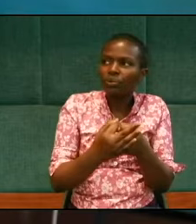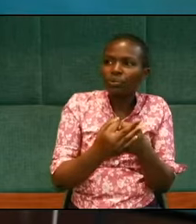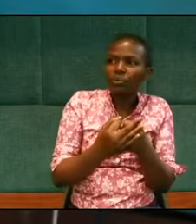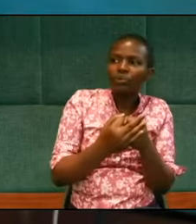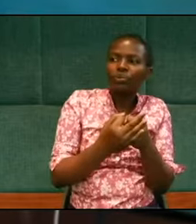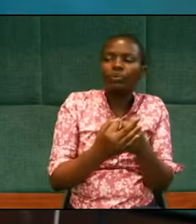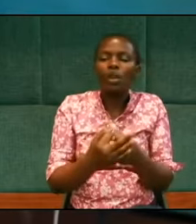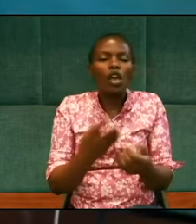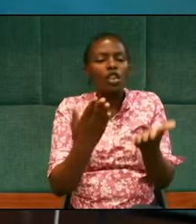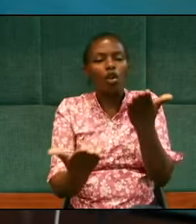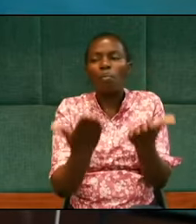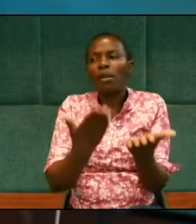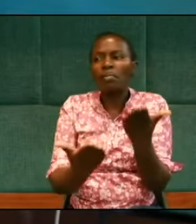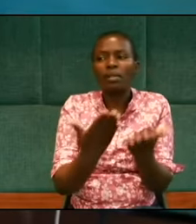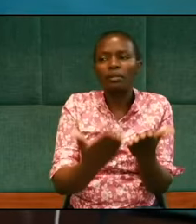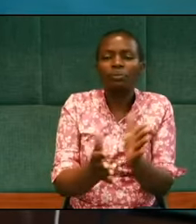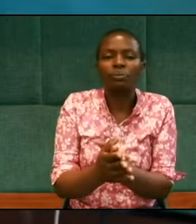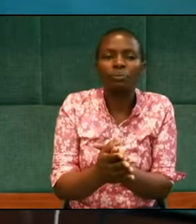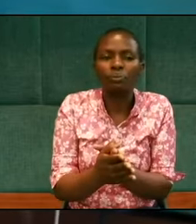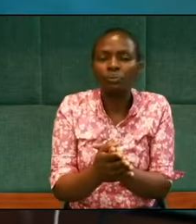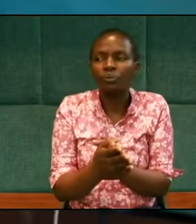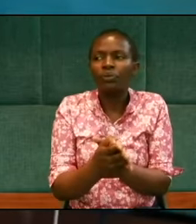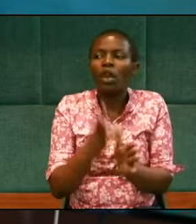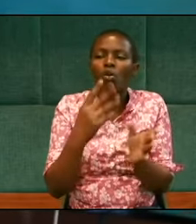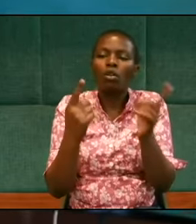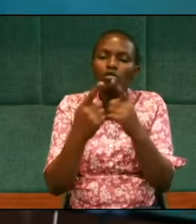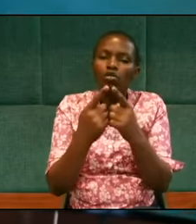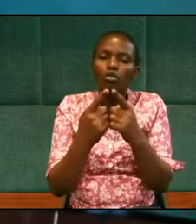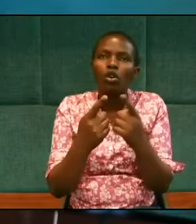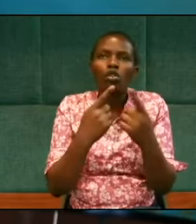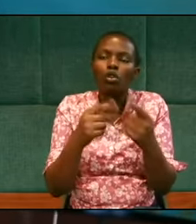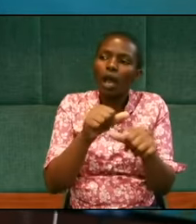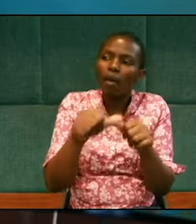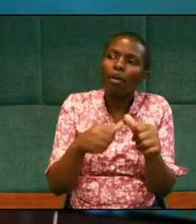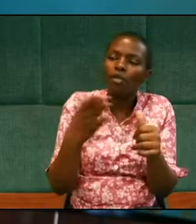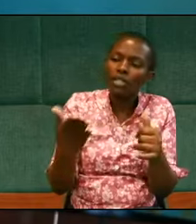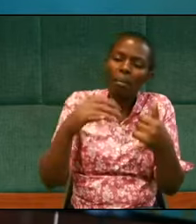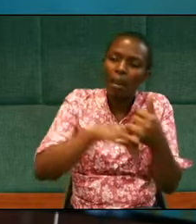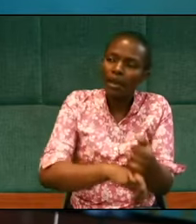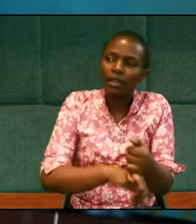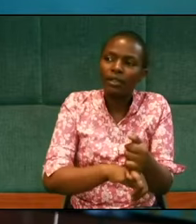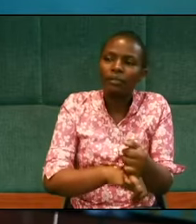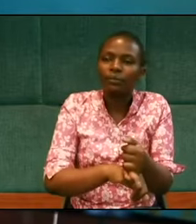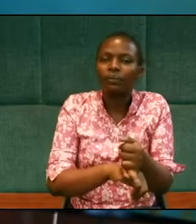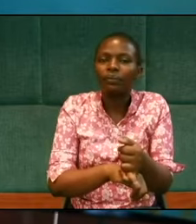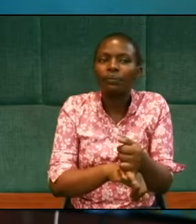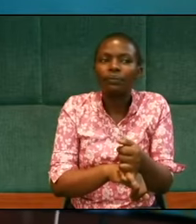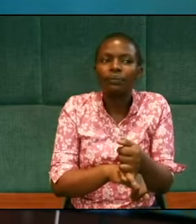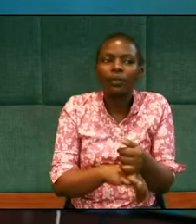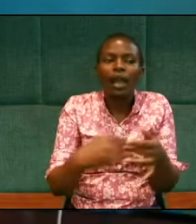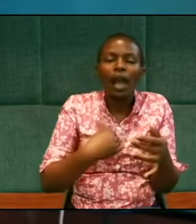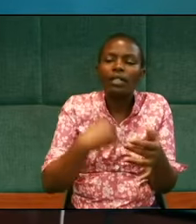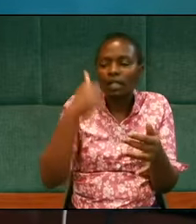the comparable. But the day I'm going to talk about women, I'll talk about that. Marriage has the